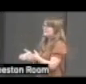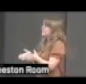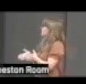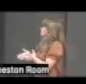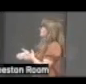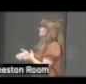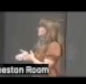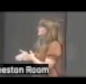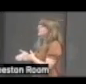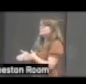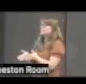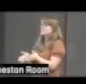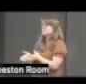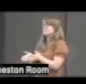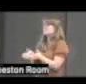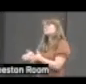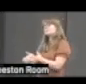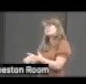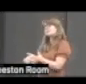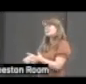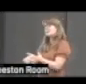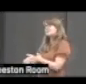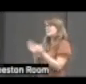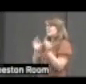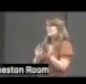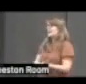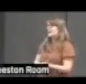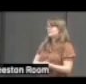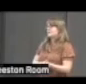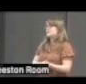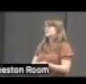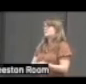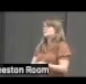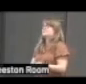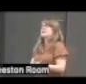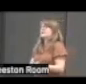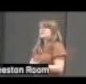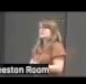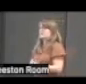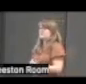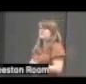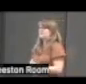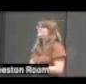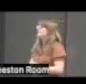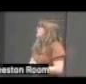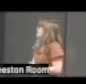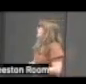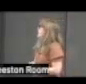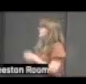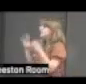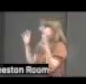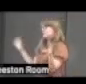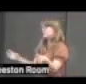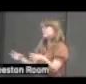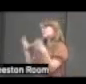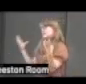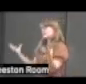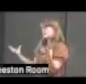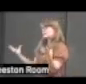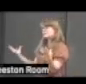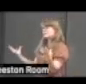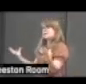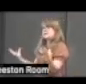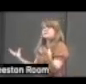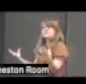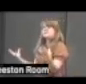my females got introduced to the preferred male and half got introduced to the unpreferred male. And we stayed within the